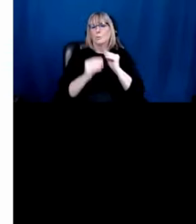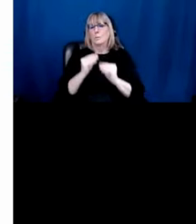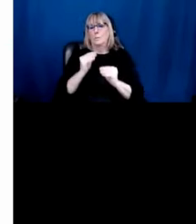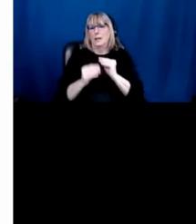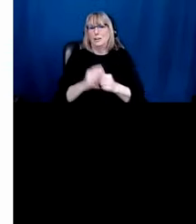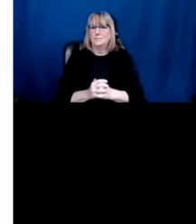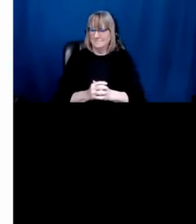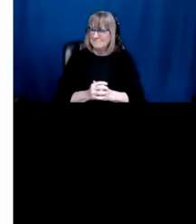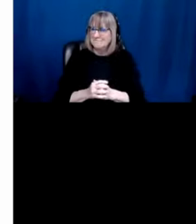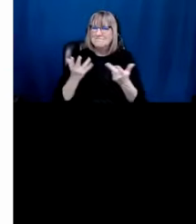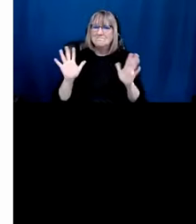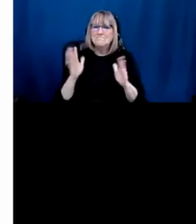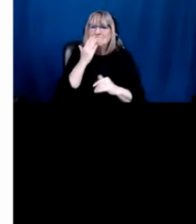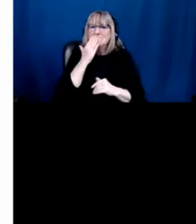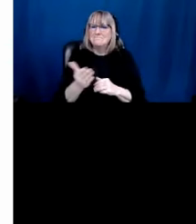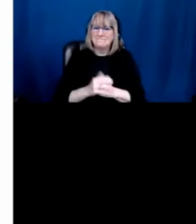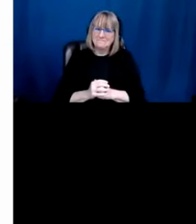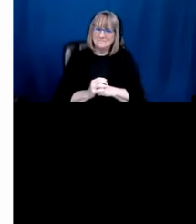And that's all I have. Thank you very much.